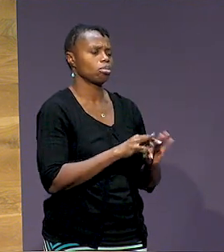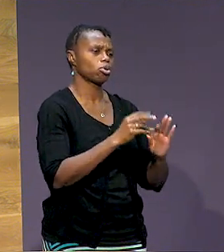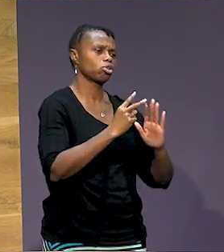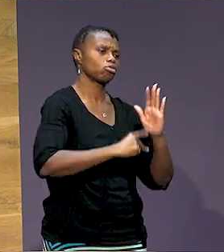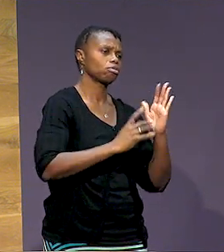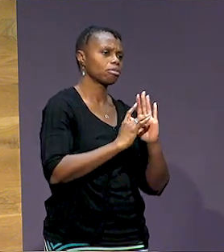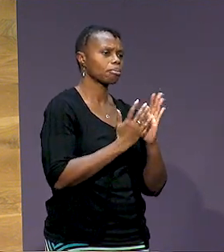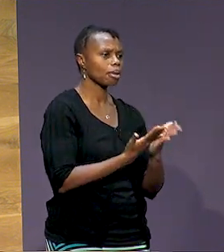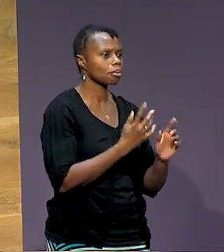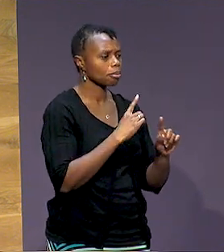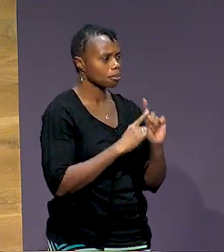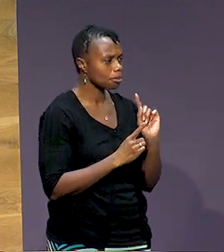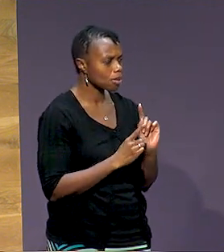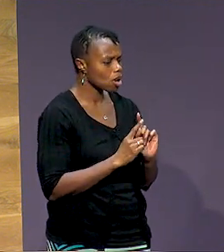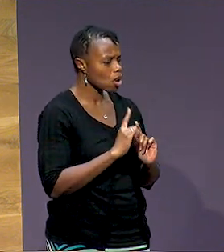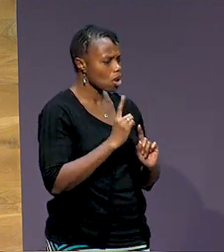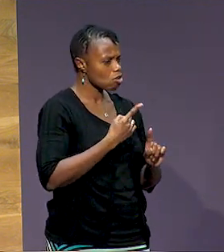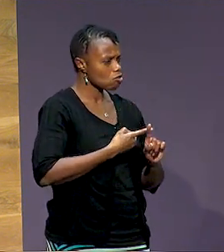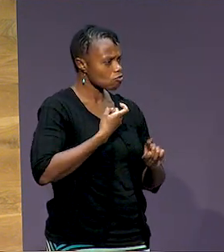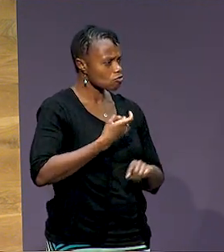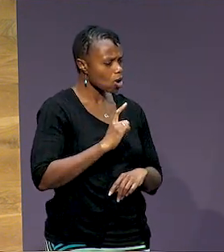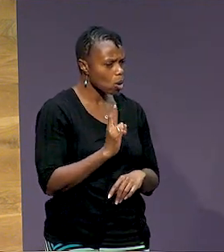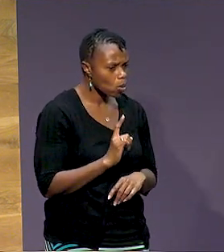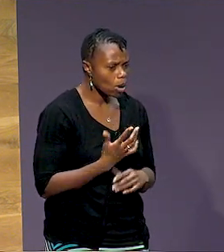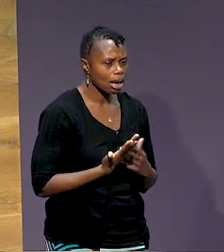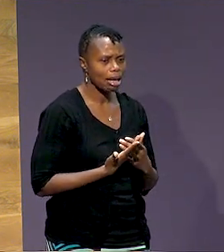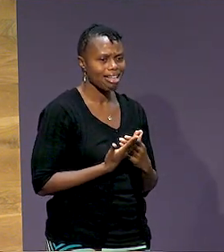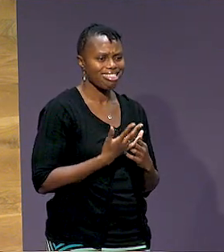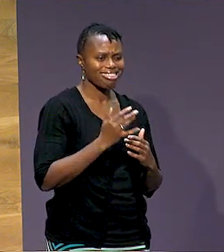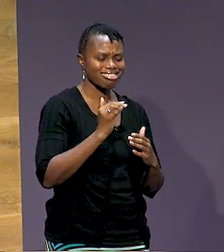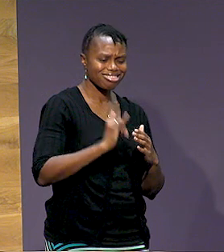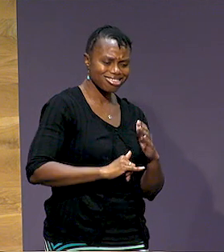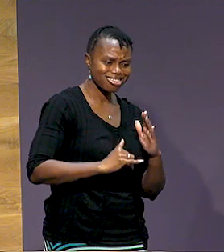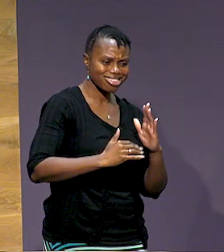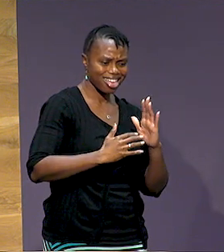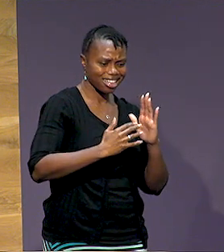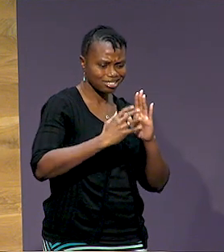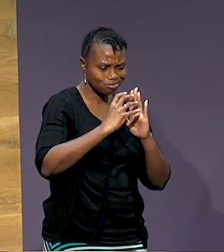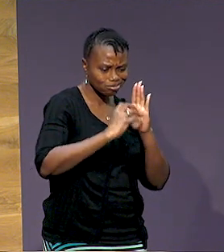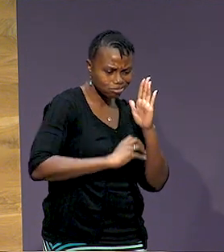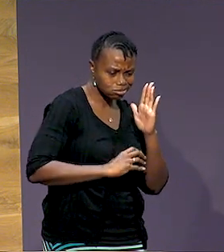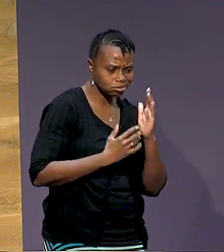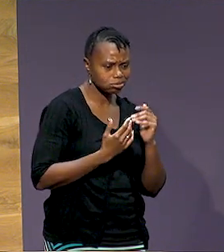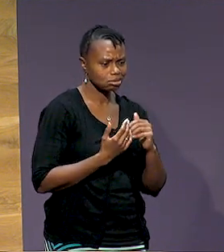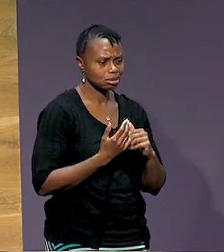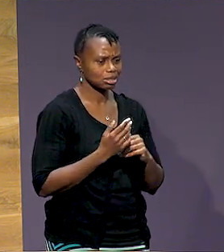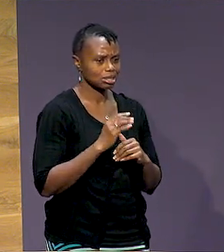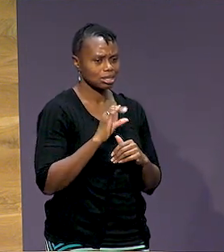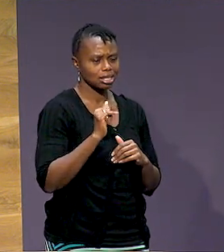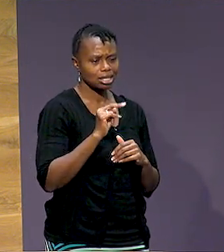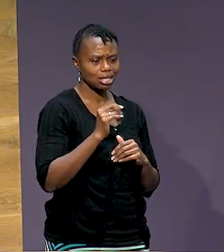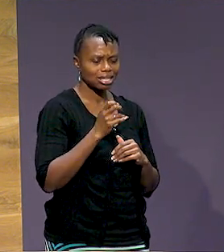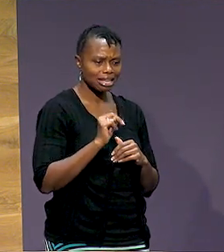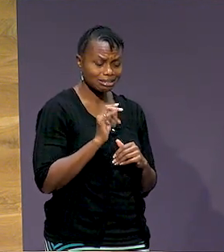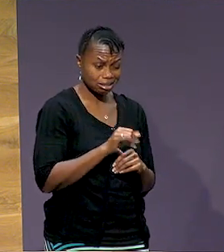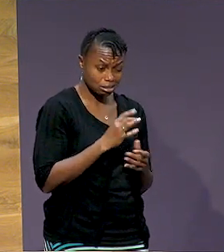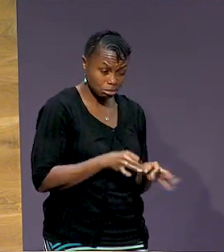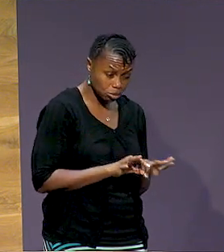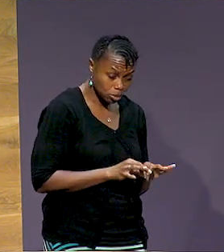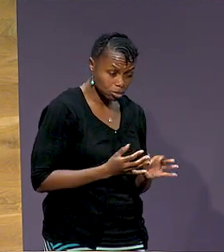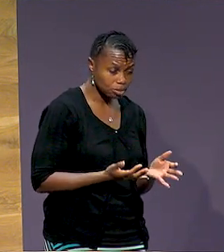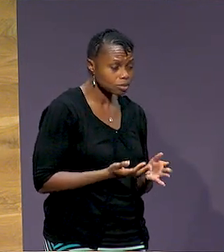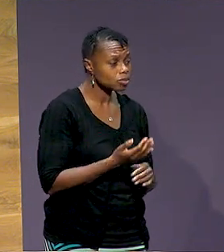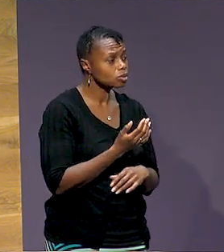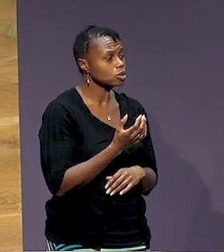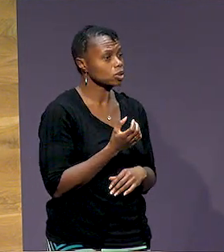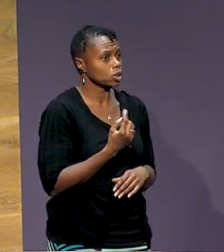more as in, where does it come from? What about the manuscripts? Or what about the canon? Does that matter? And we knew we were a